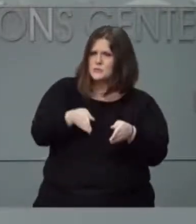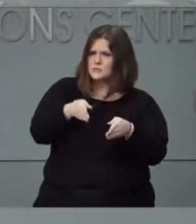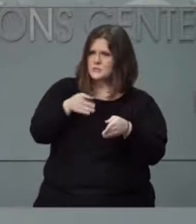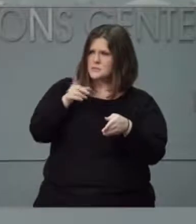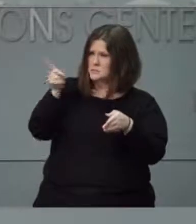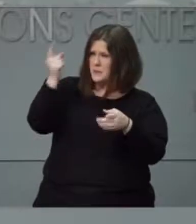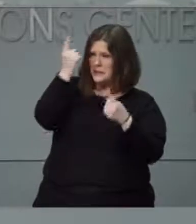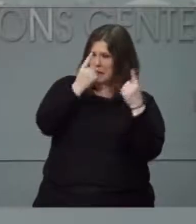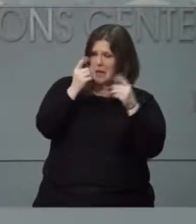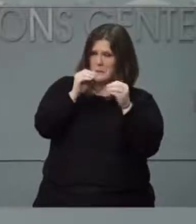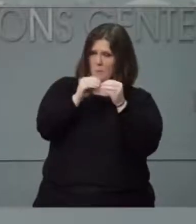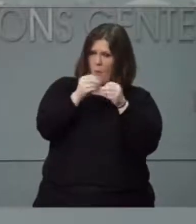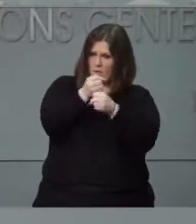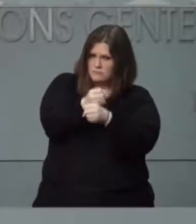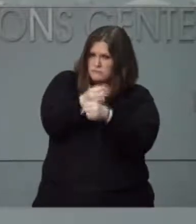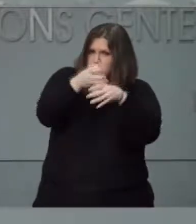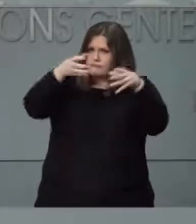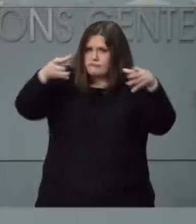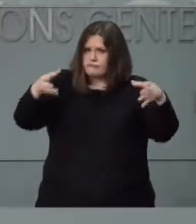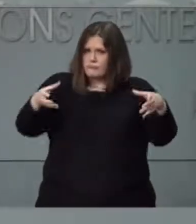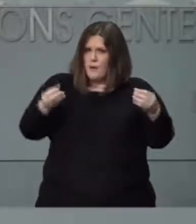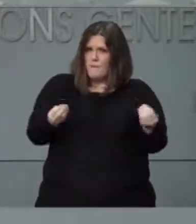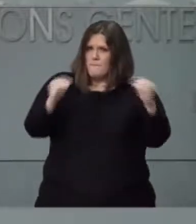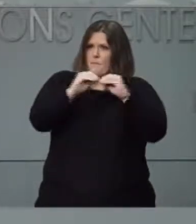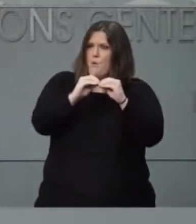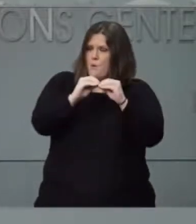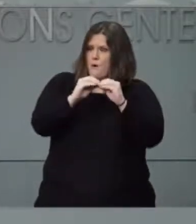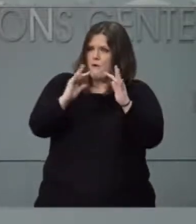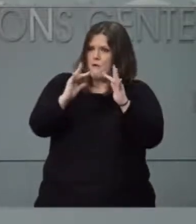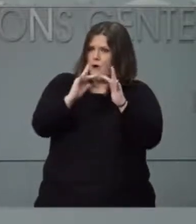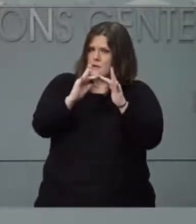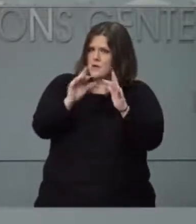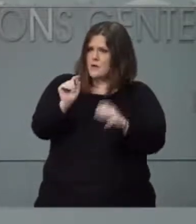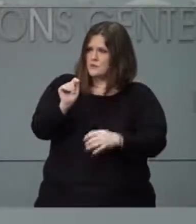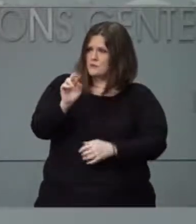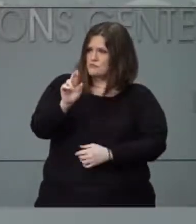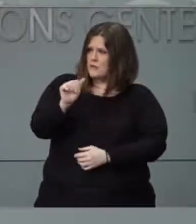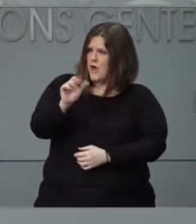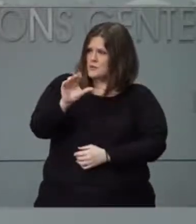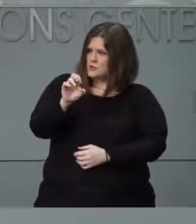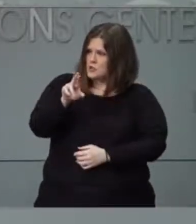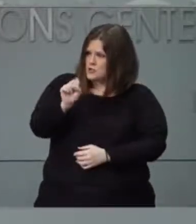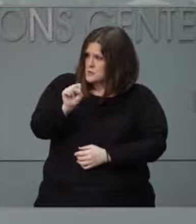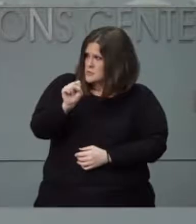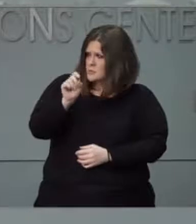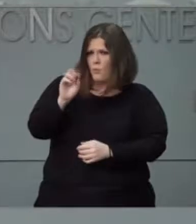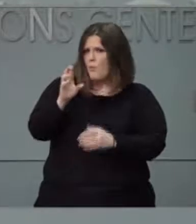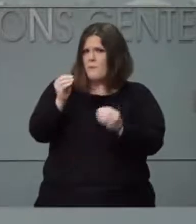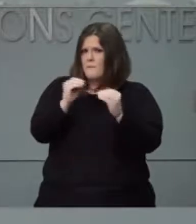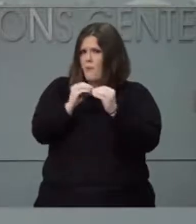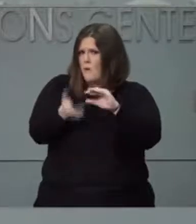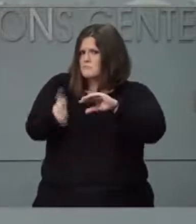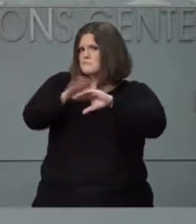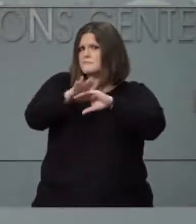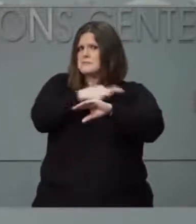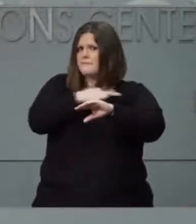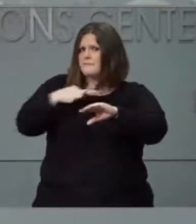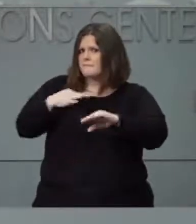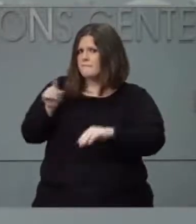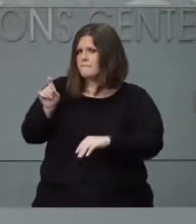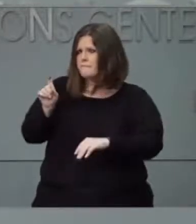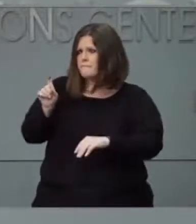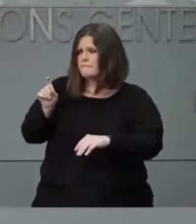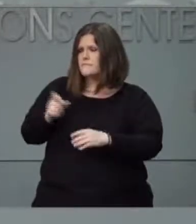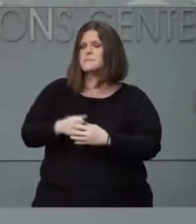to provide more contact tracers or any other prioritization efforts when it comes to contact tracing. Yes, thanks for